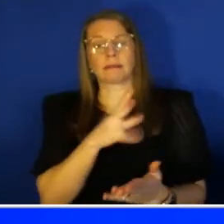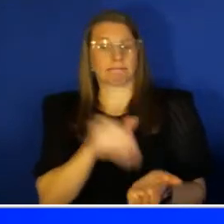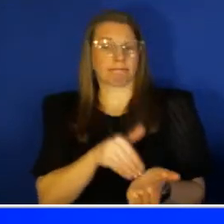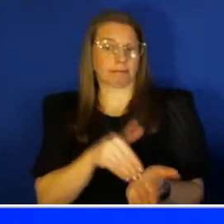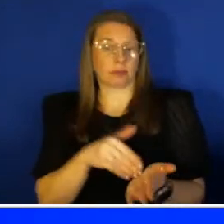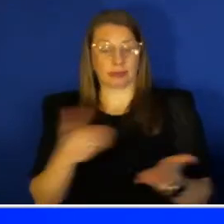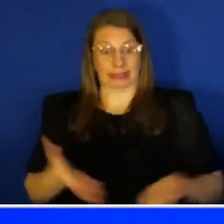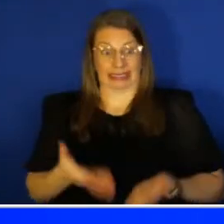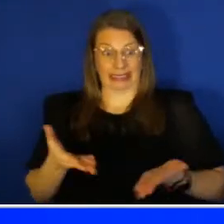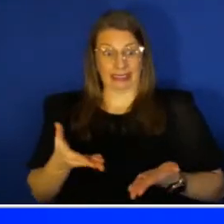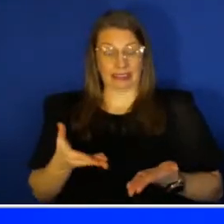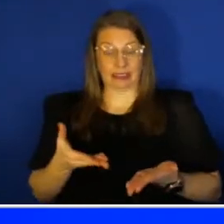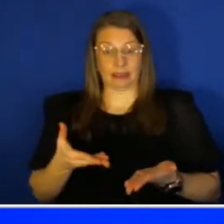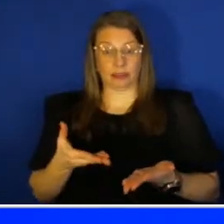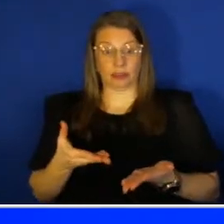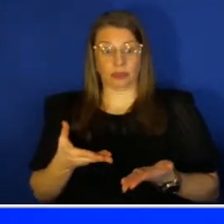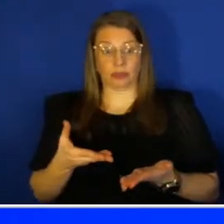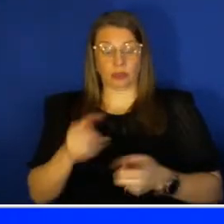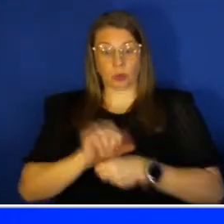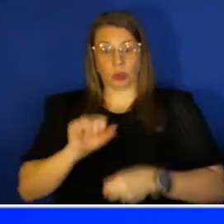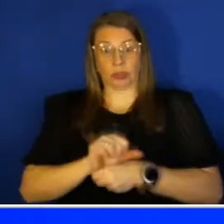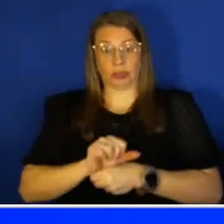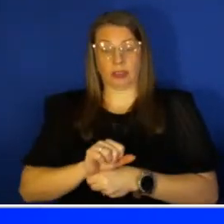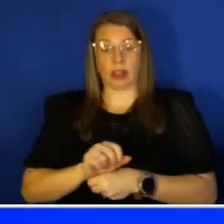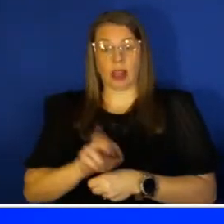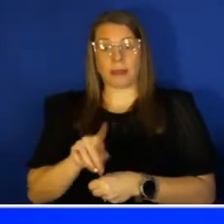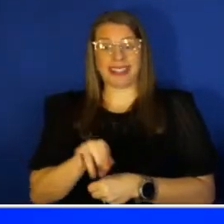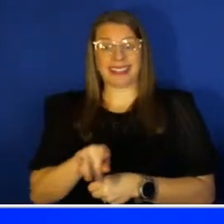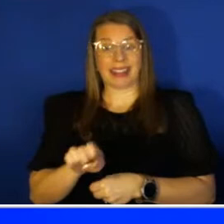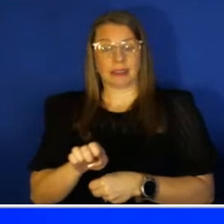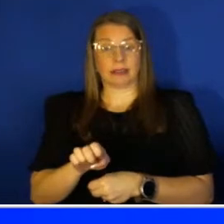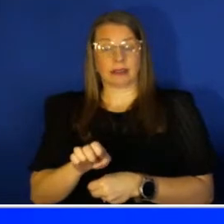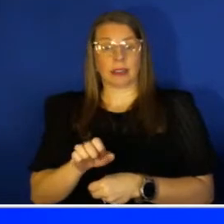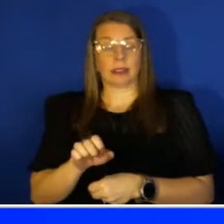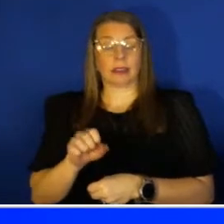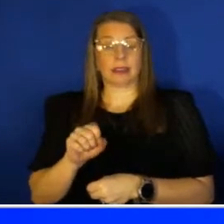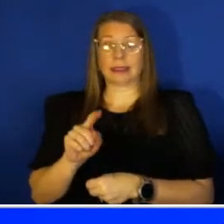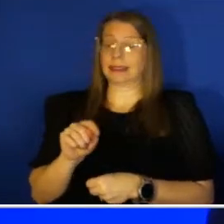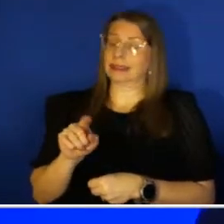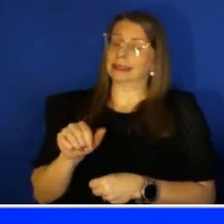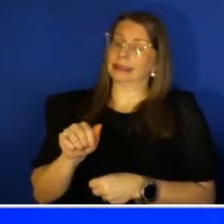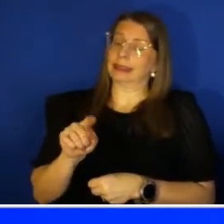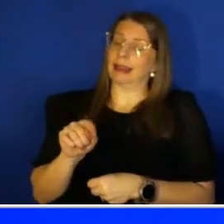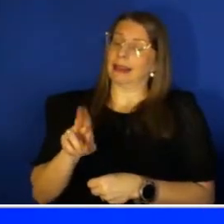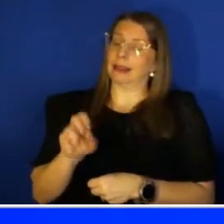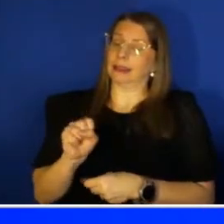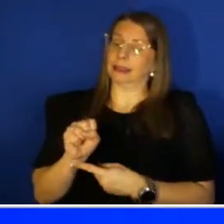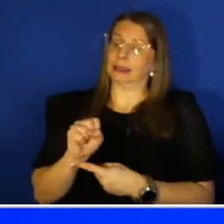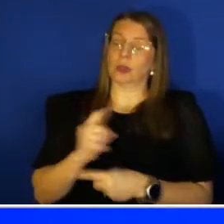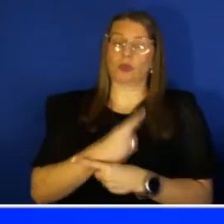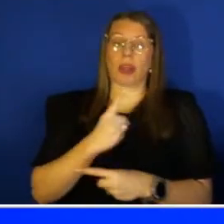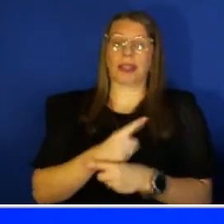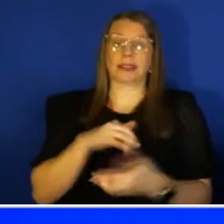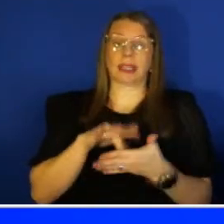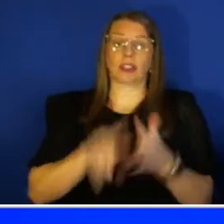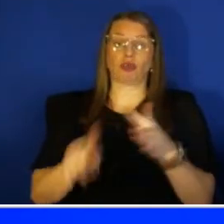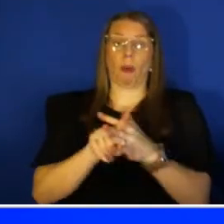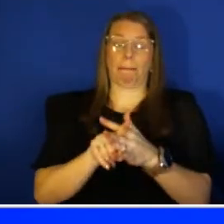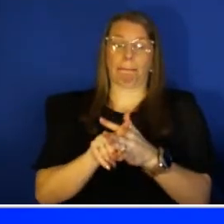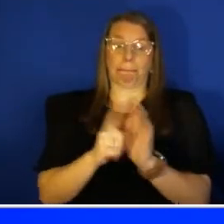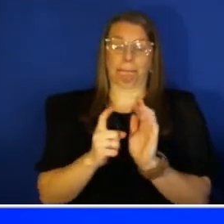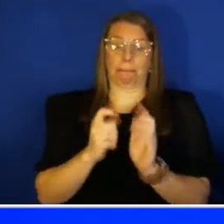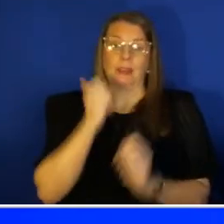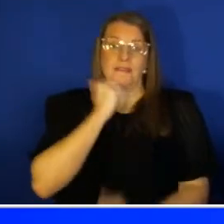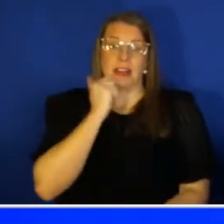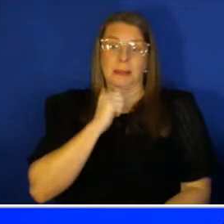here at the ground level are updating the status and ensuring that the right studies show up. So that's the beauty